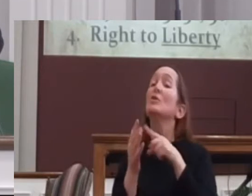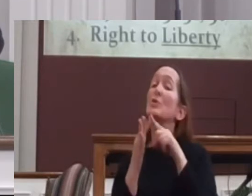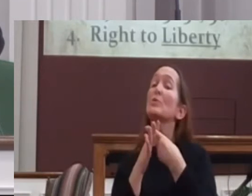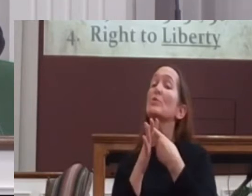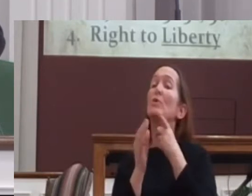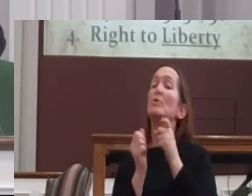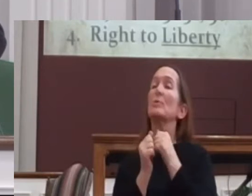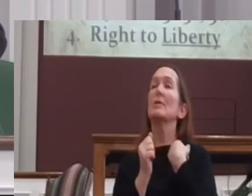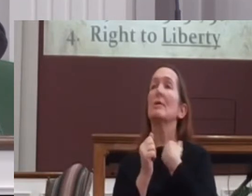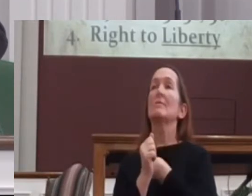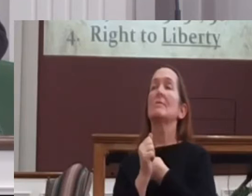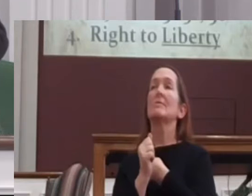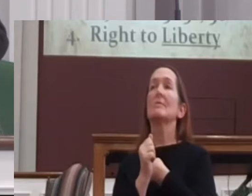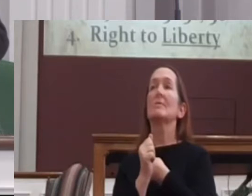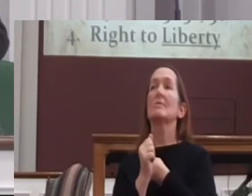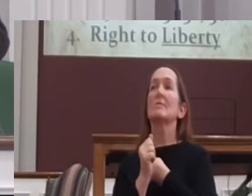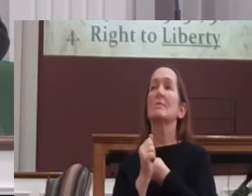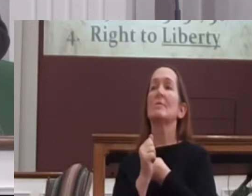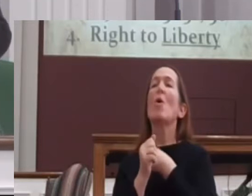So that begins with us.